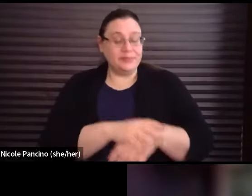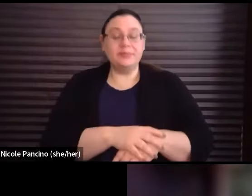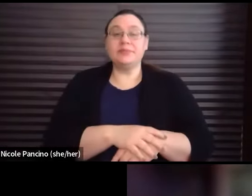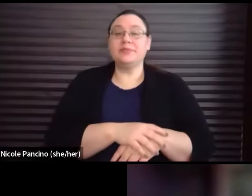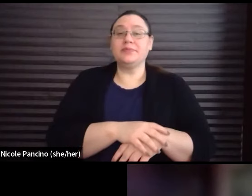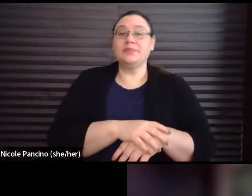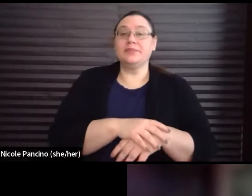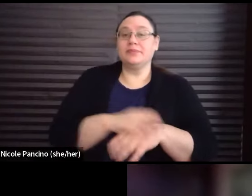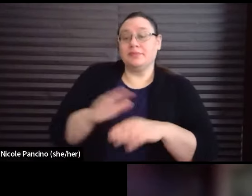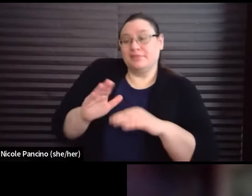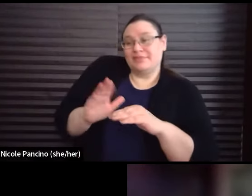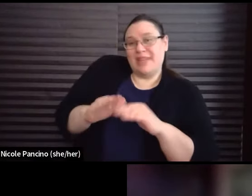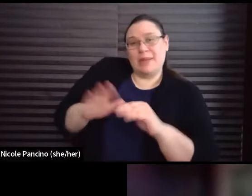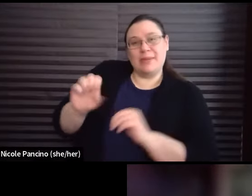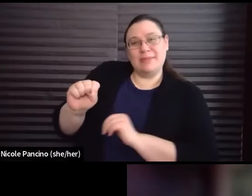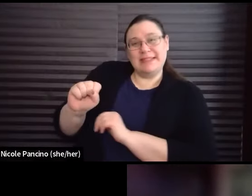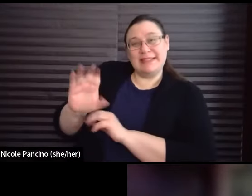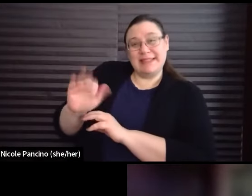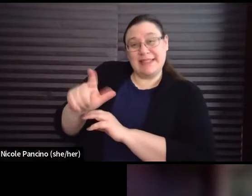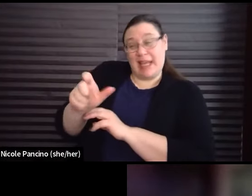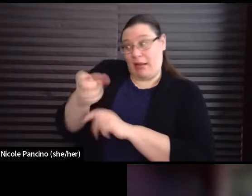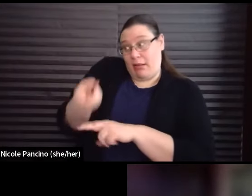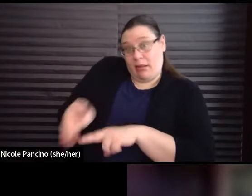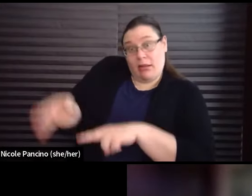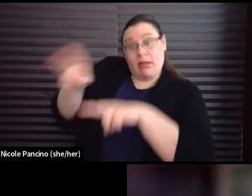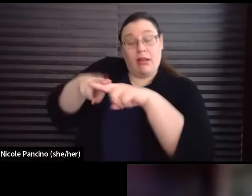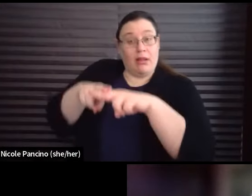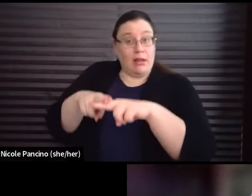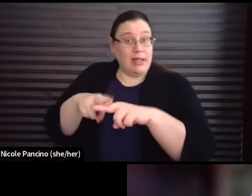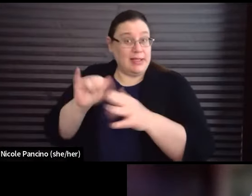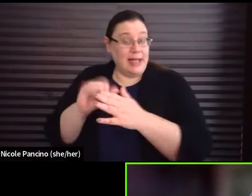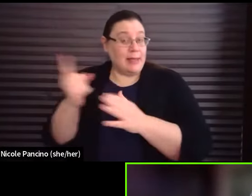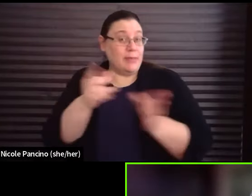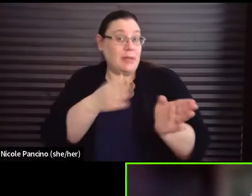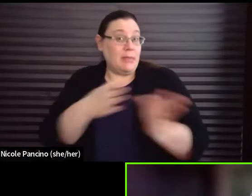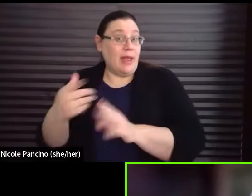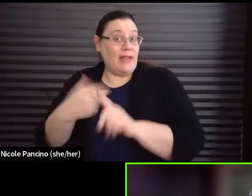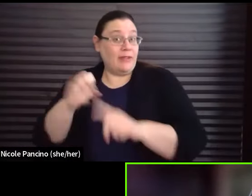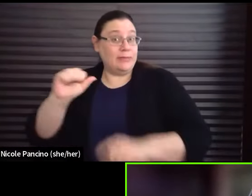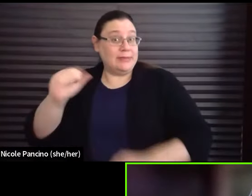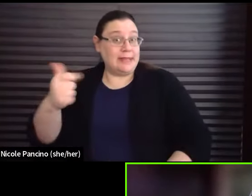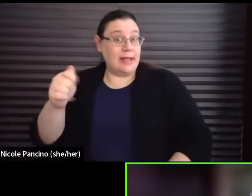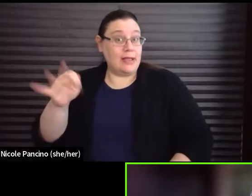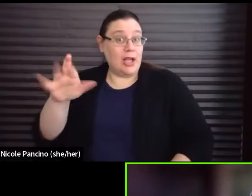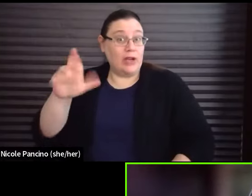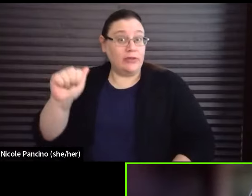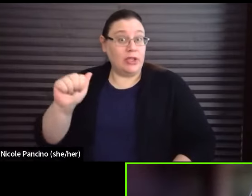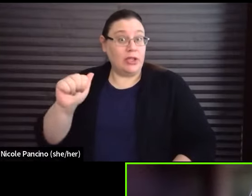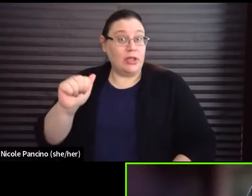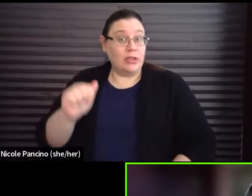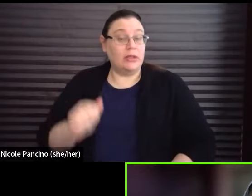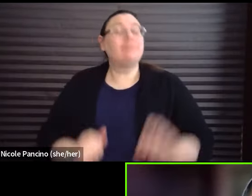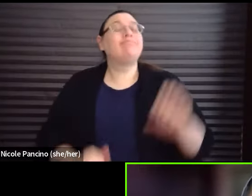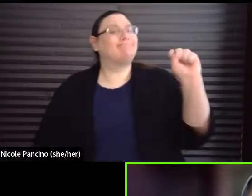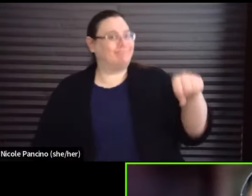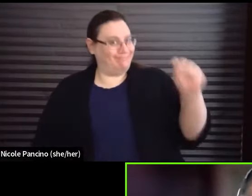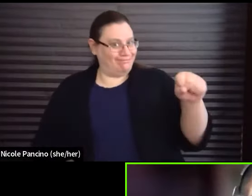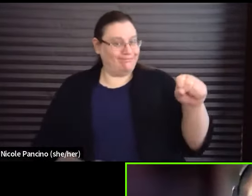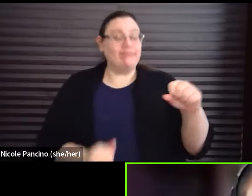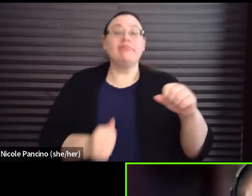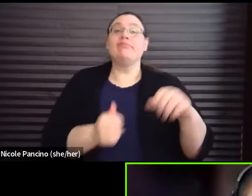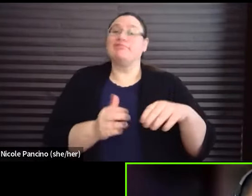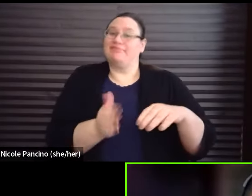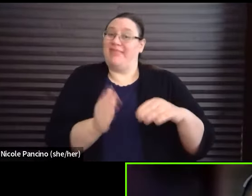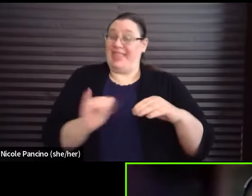scale minimum rate for dubbing on SAG-AFTRA's agenda? Yes, it is. Raising the scale minimum.